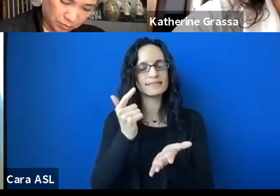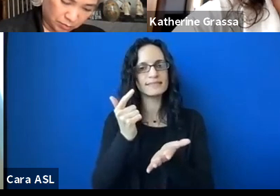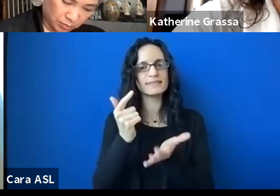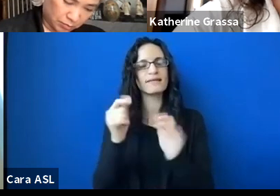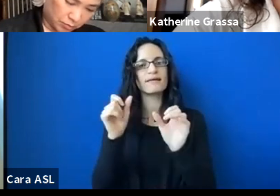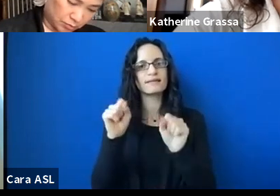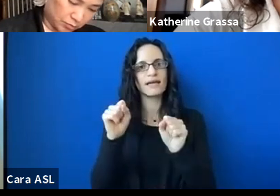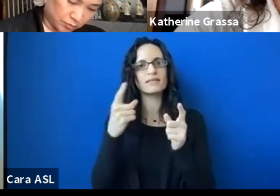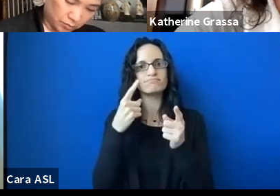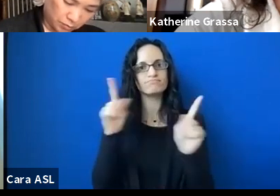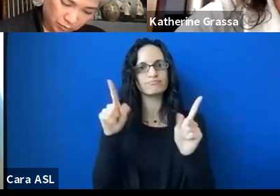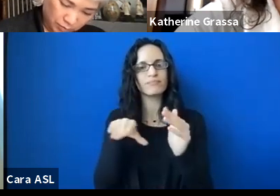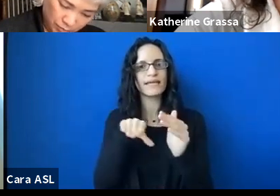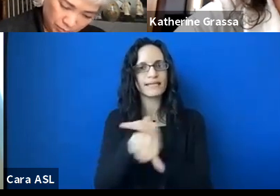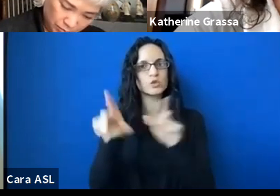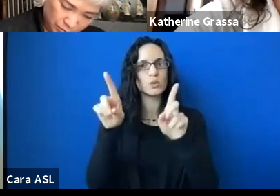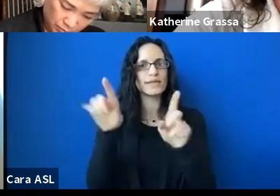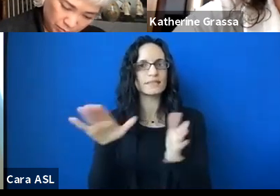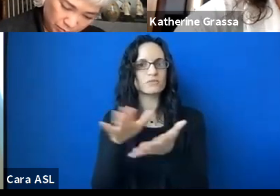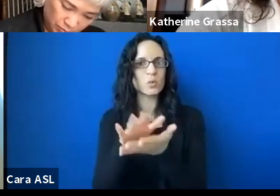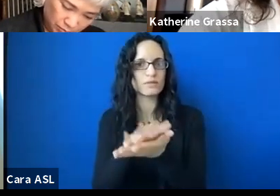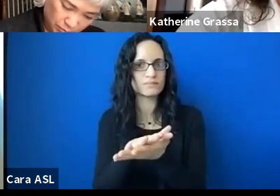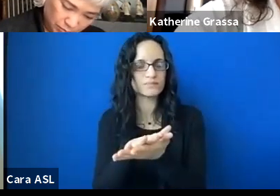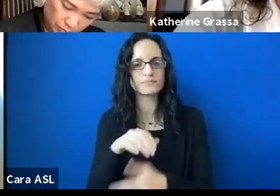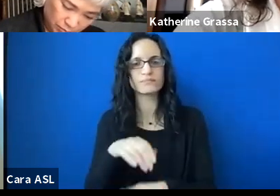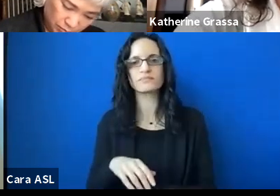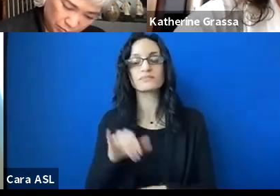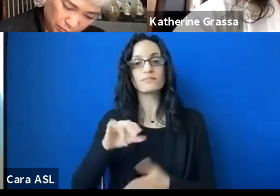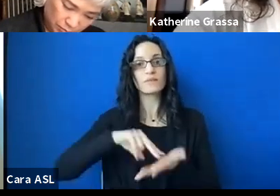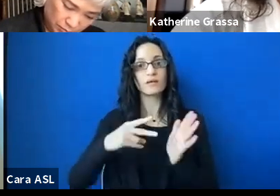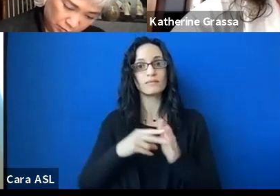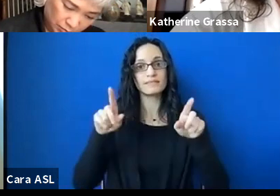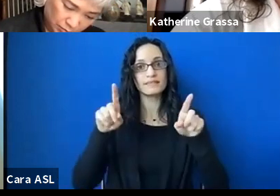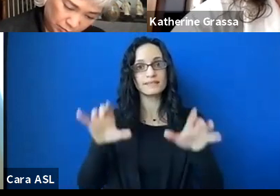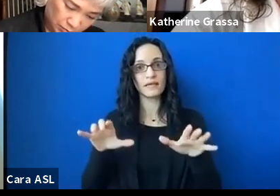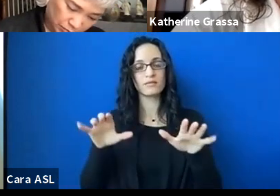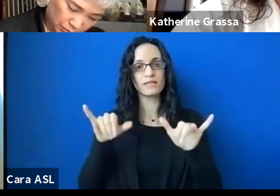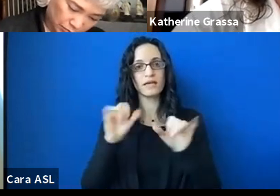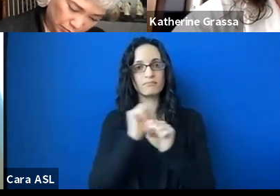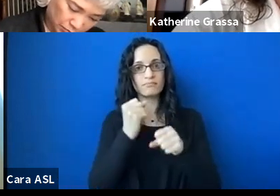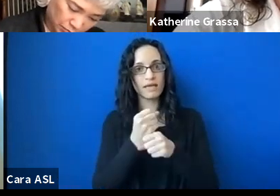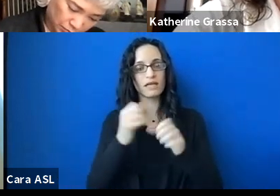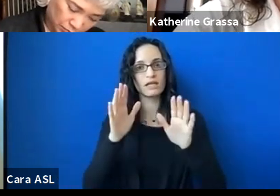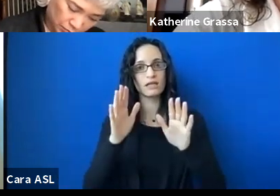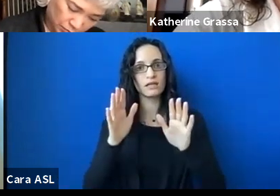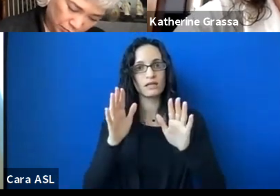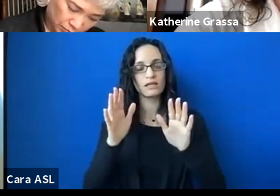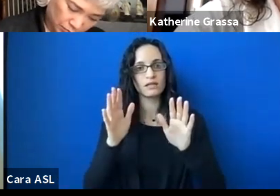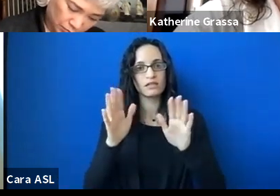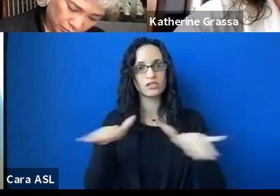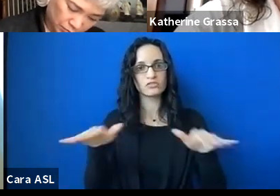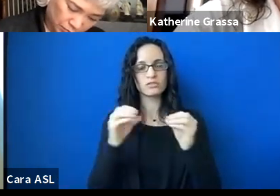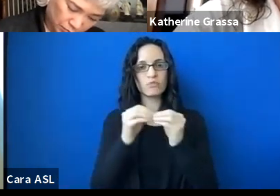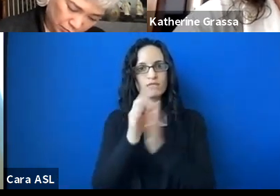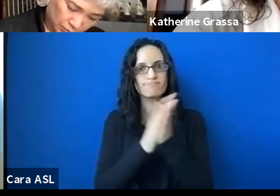into an exam school. That means the exam can make child more iterative to